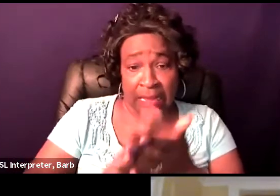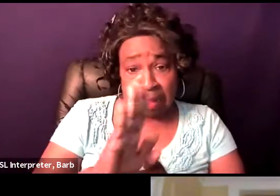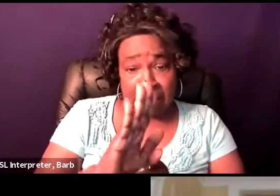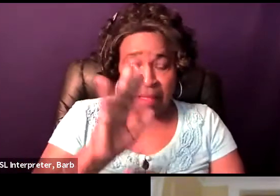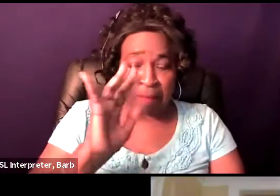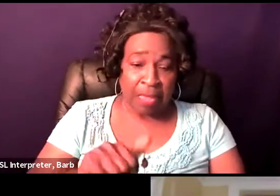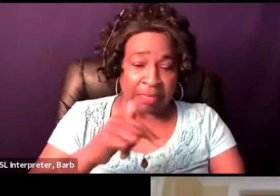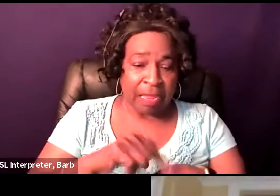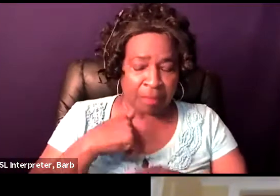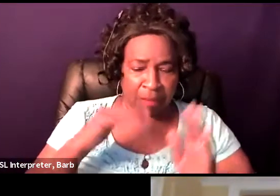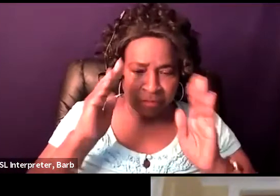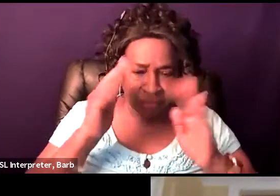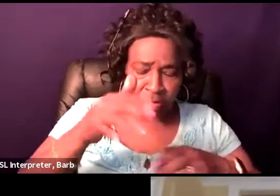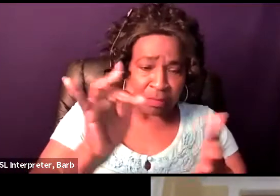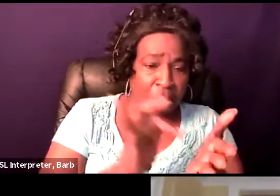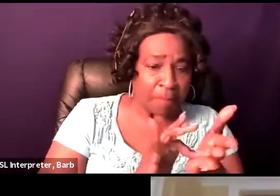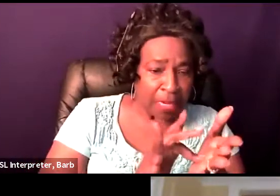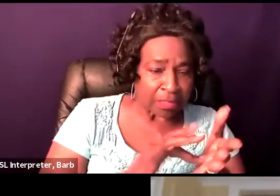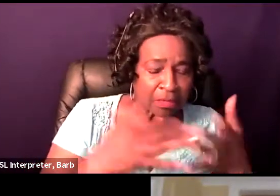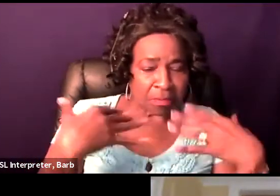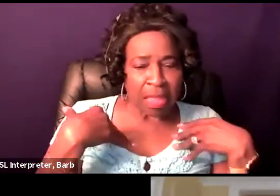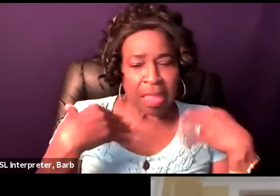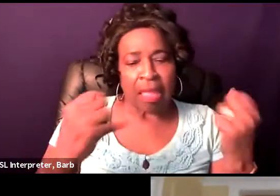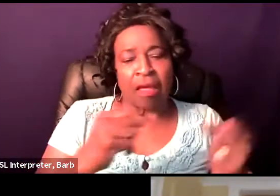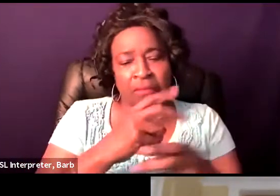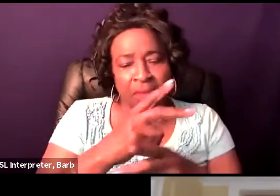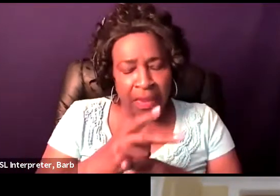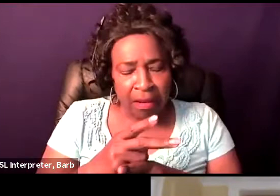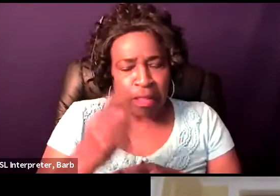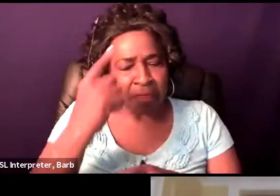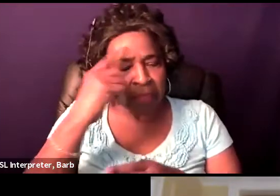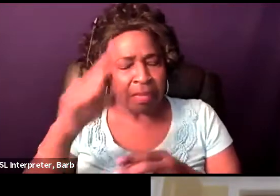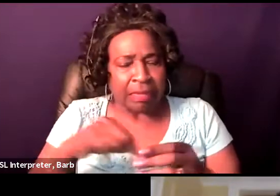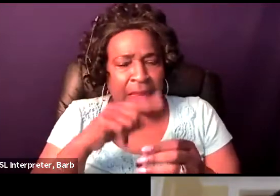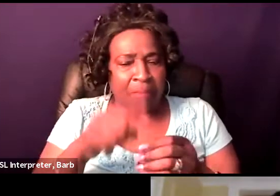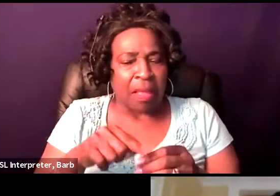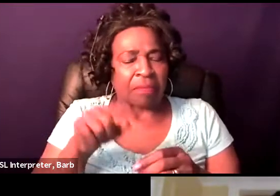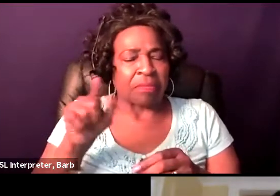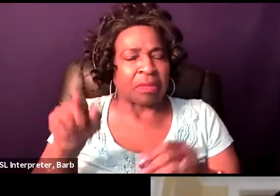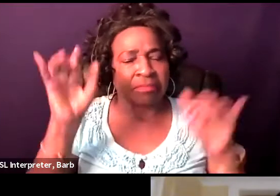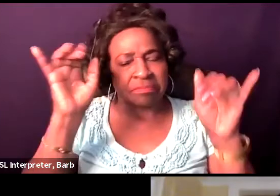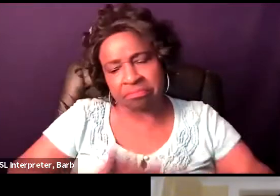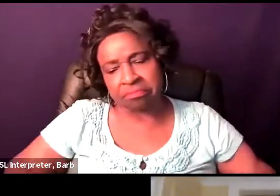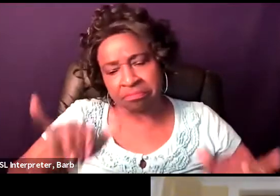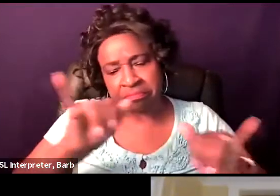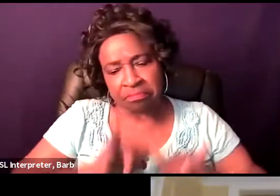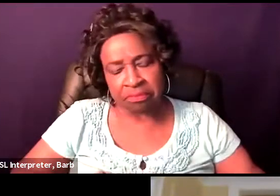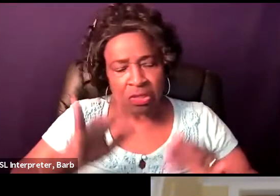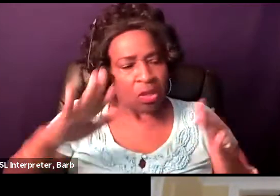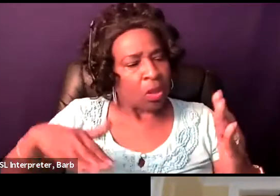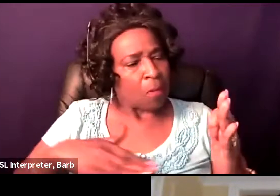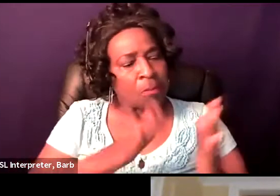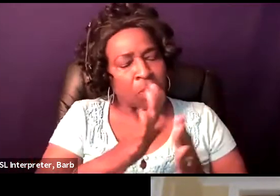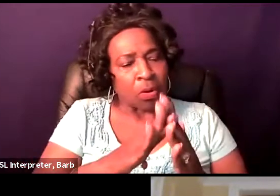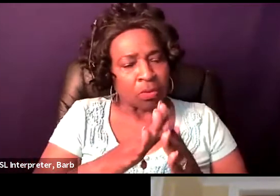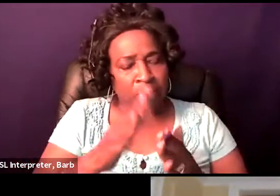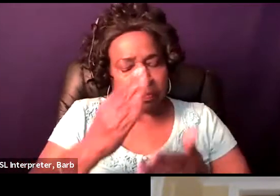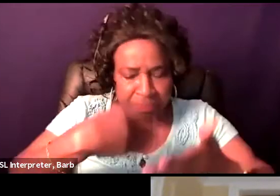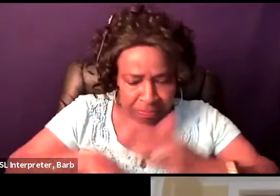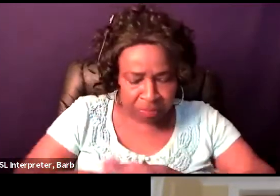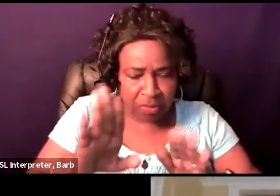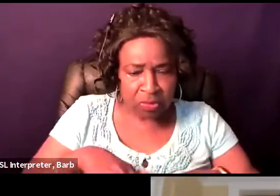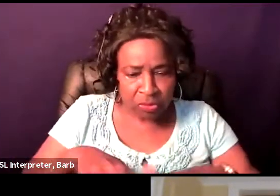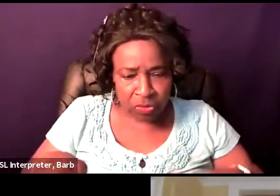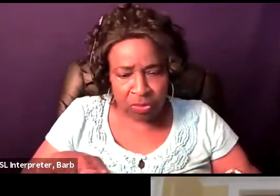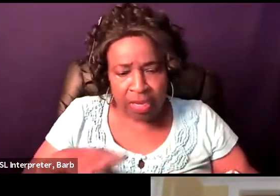on medicine and healthcare, thinking about the conventional approaches to childbearing and childbirth and how it affected Black women